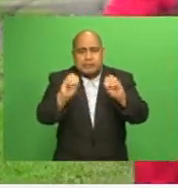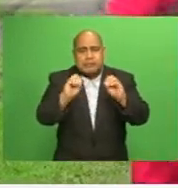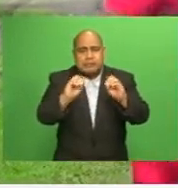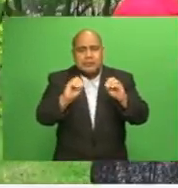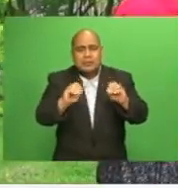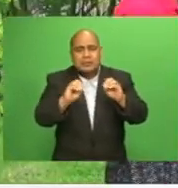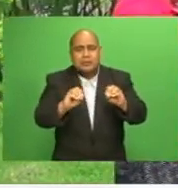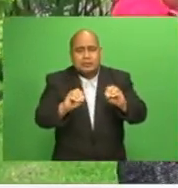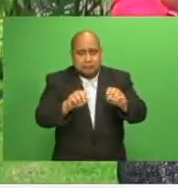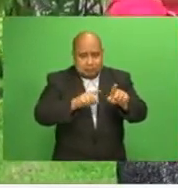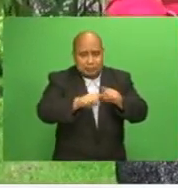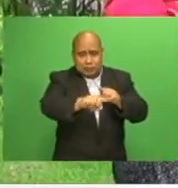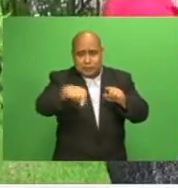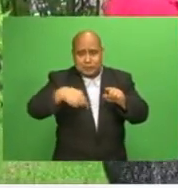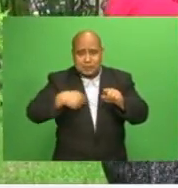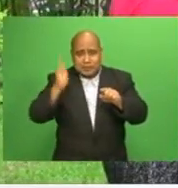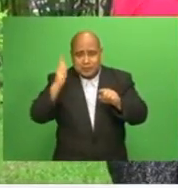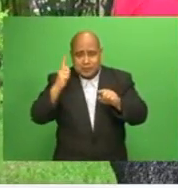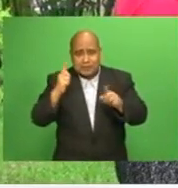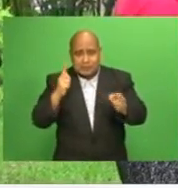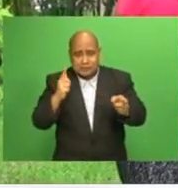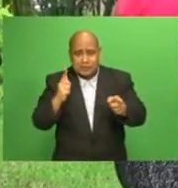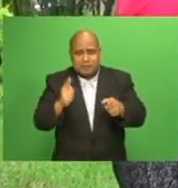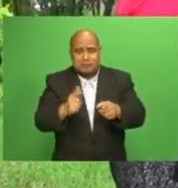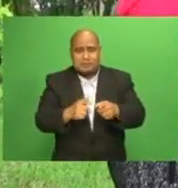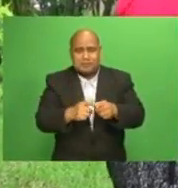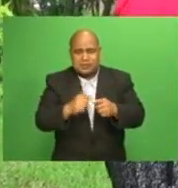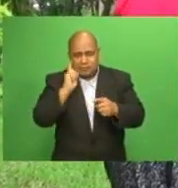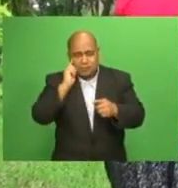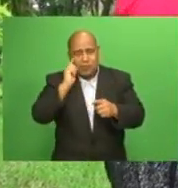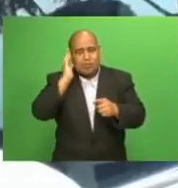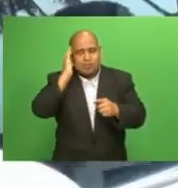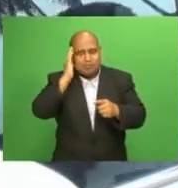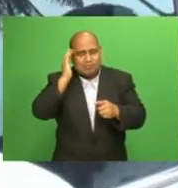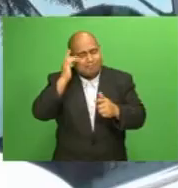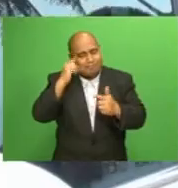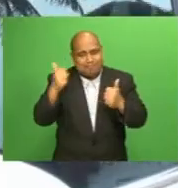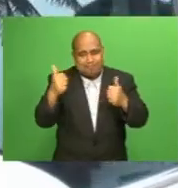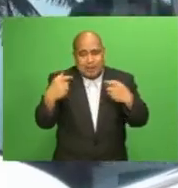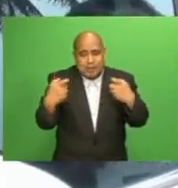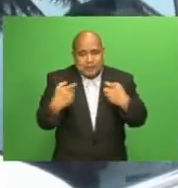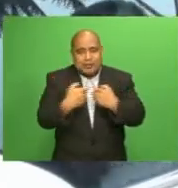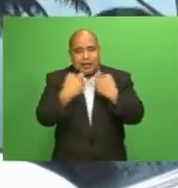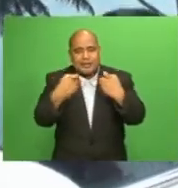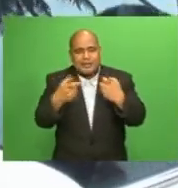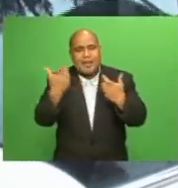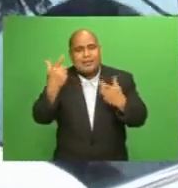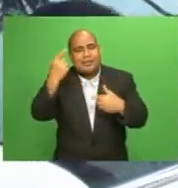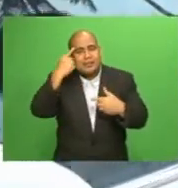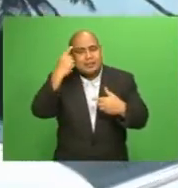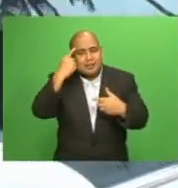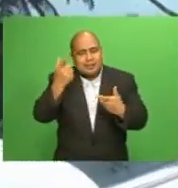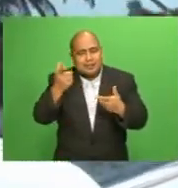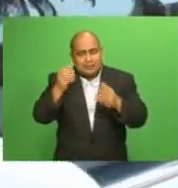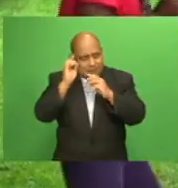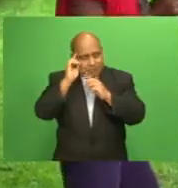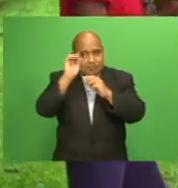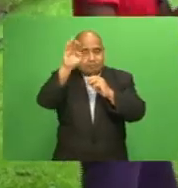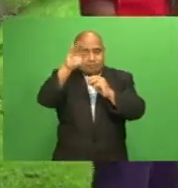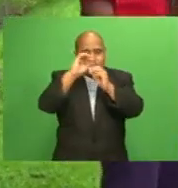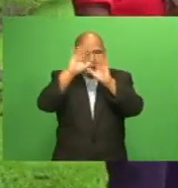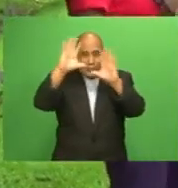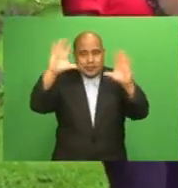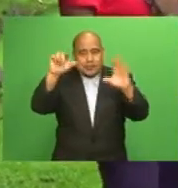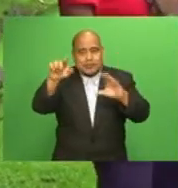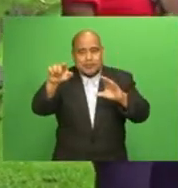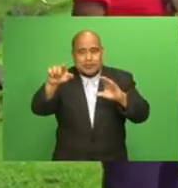something that we have to keep on challenging our mind. How else can we think outside of the box, outside of the classroom, to be able to bring